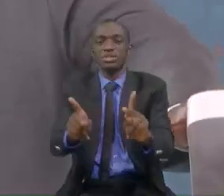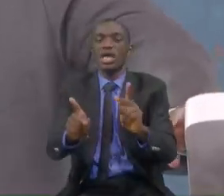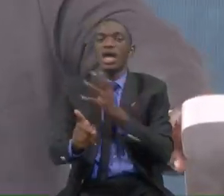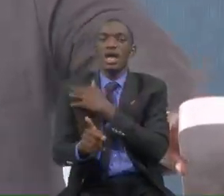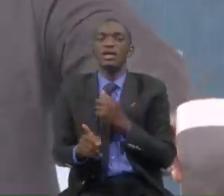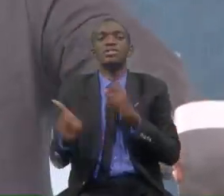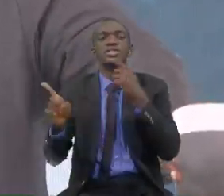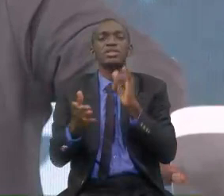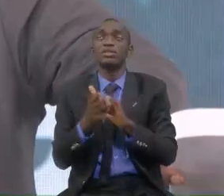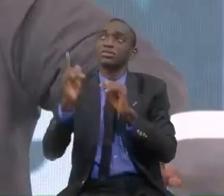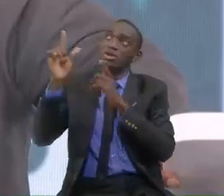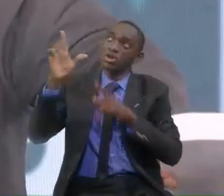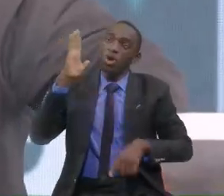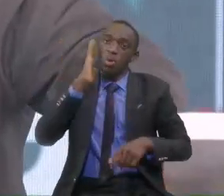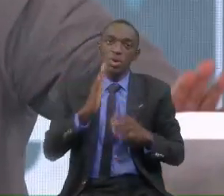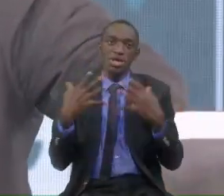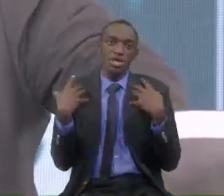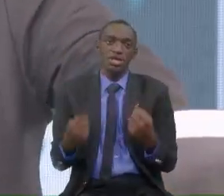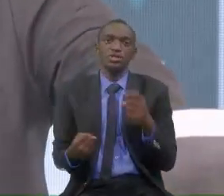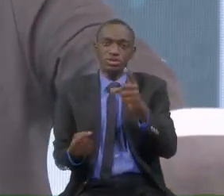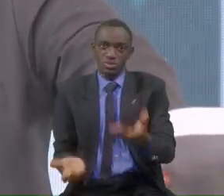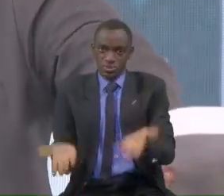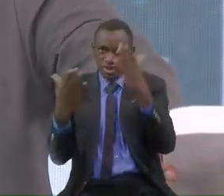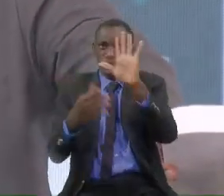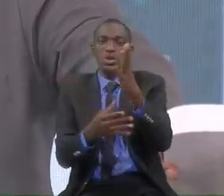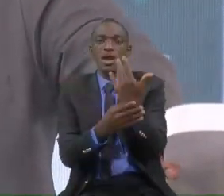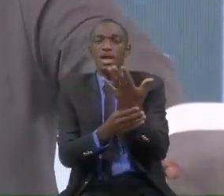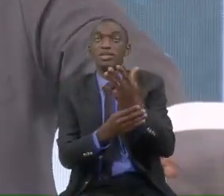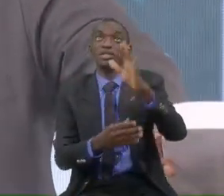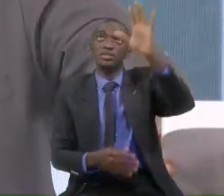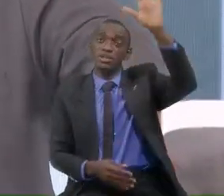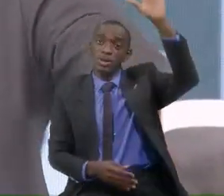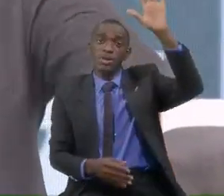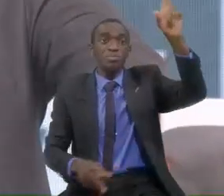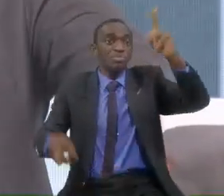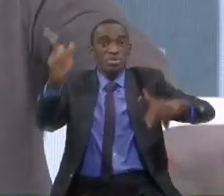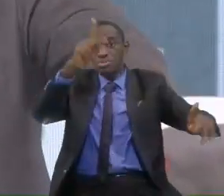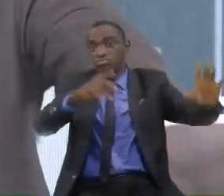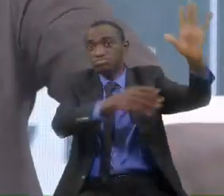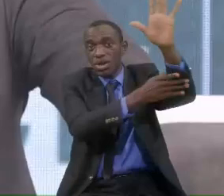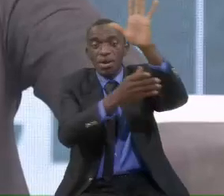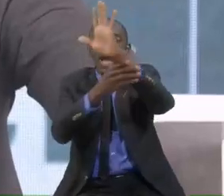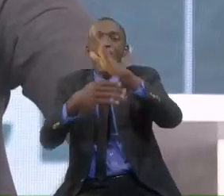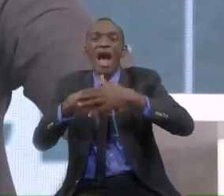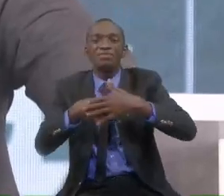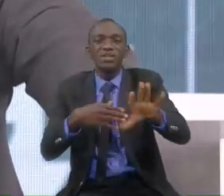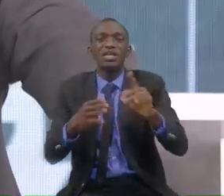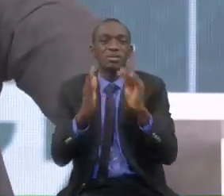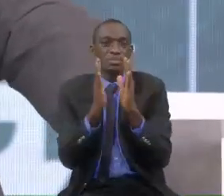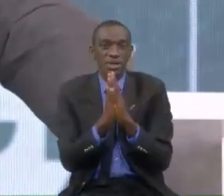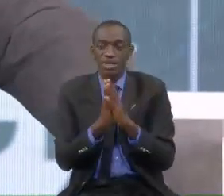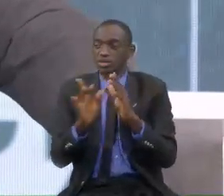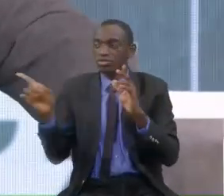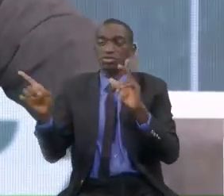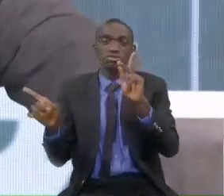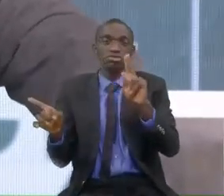your hand where you have the challenge. And then we prayed. And after the prayer, I said, check up yourself.